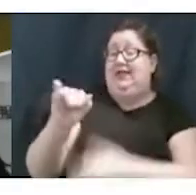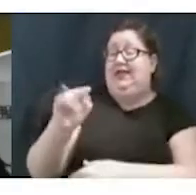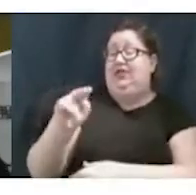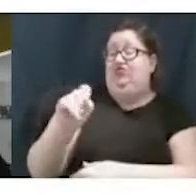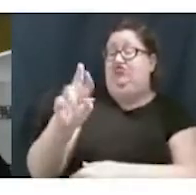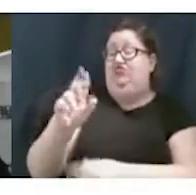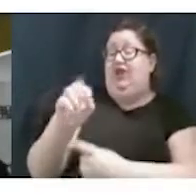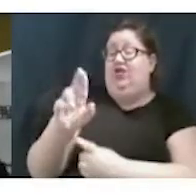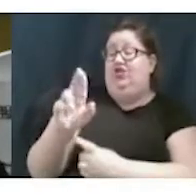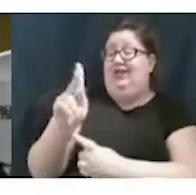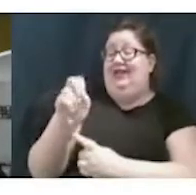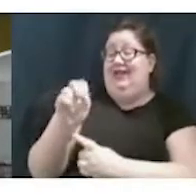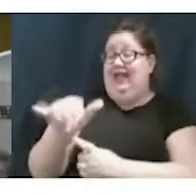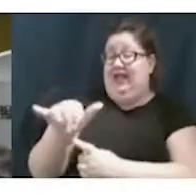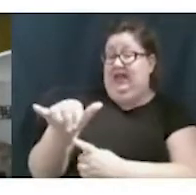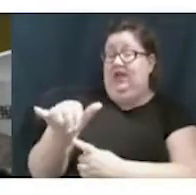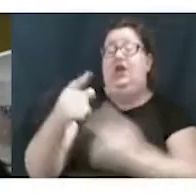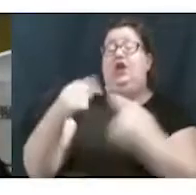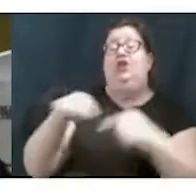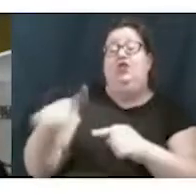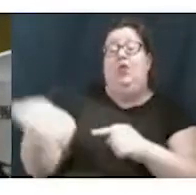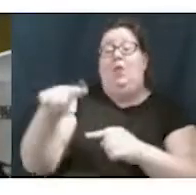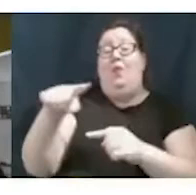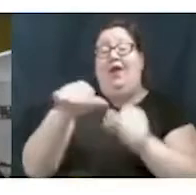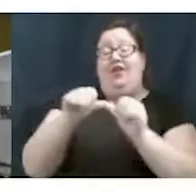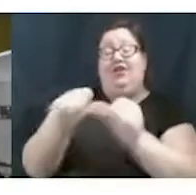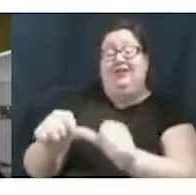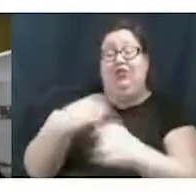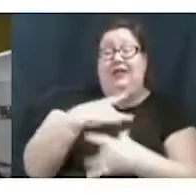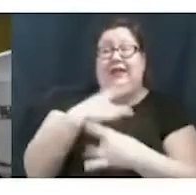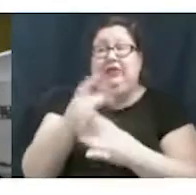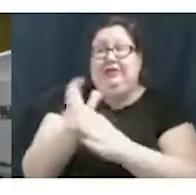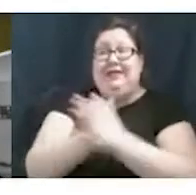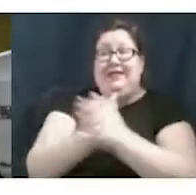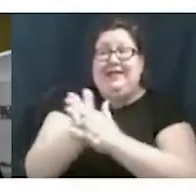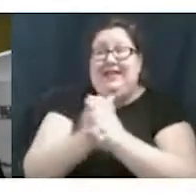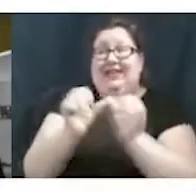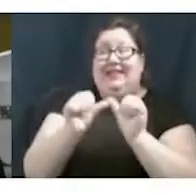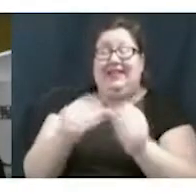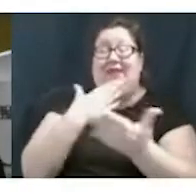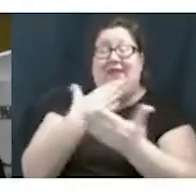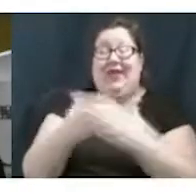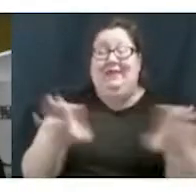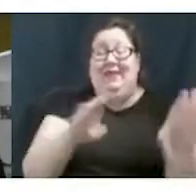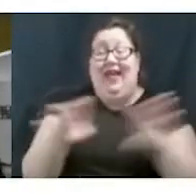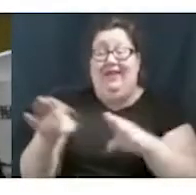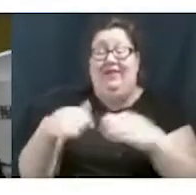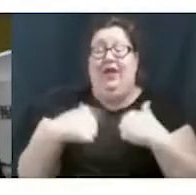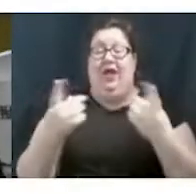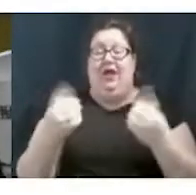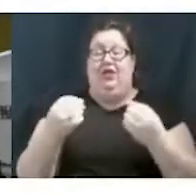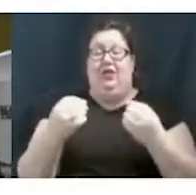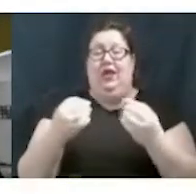them still interested, they're still, eager and still well behaved, I run through probably